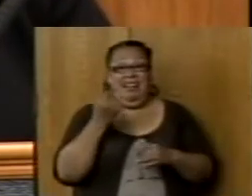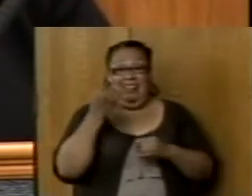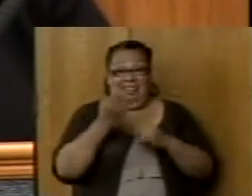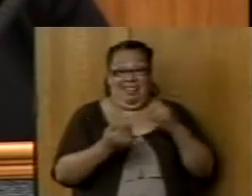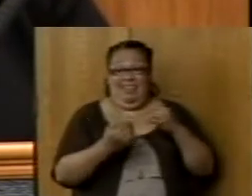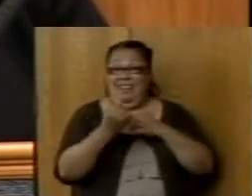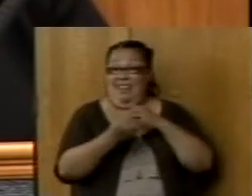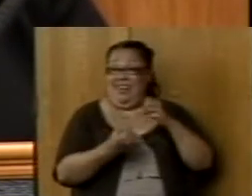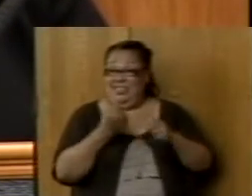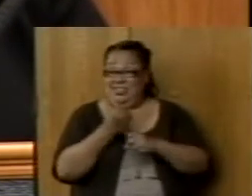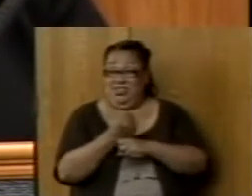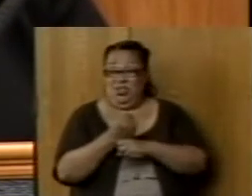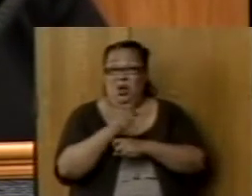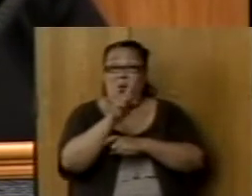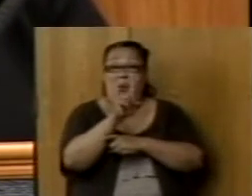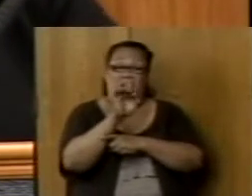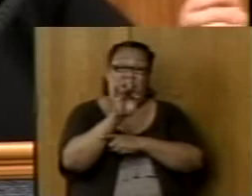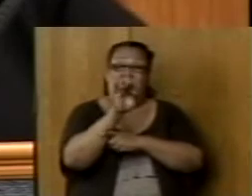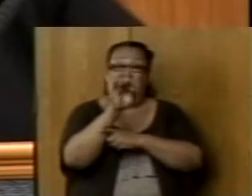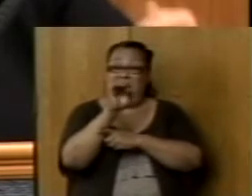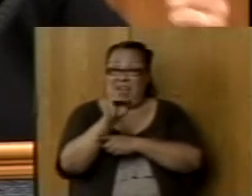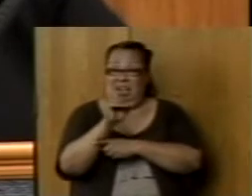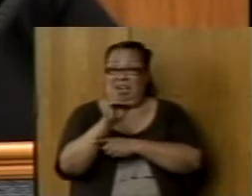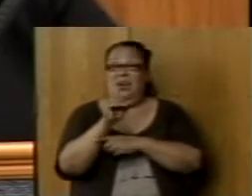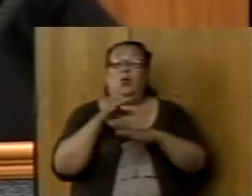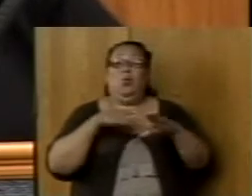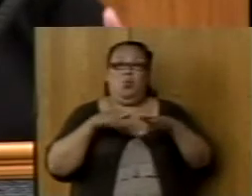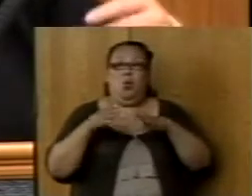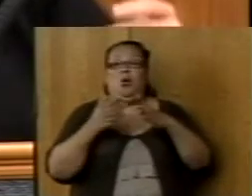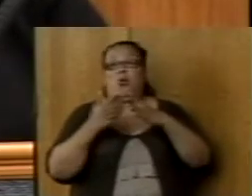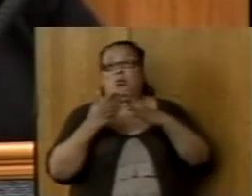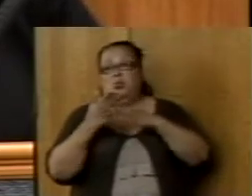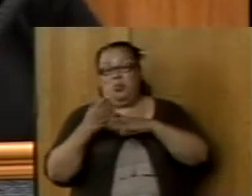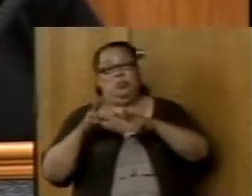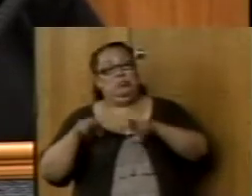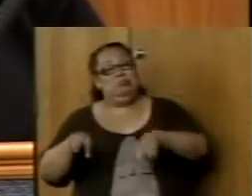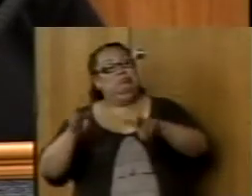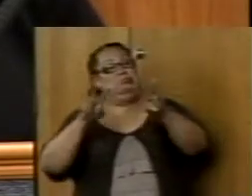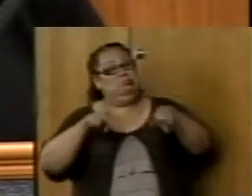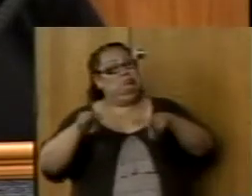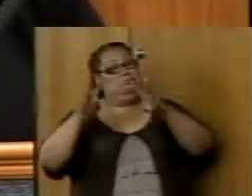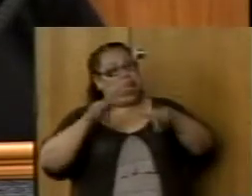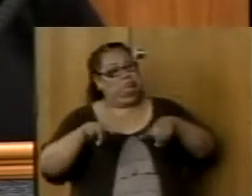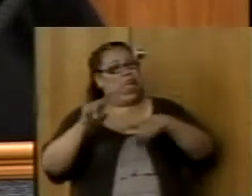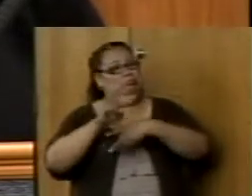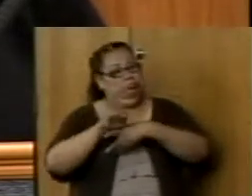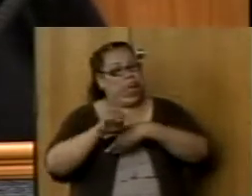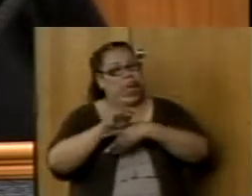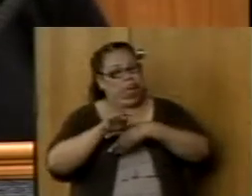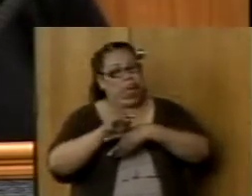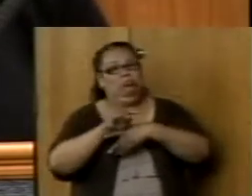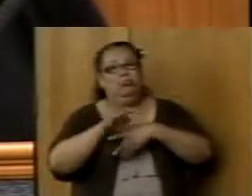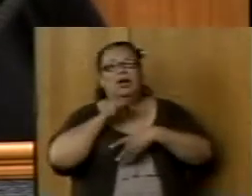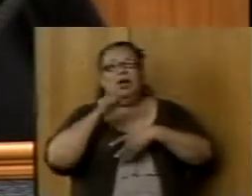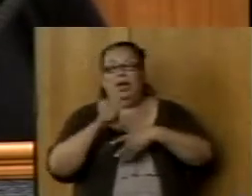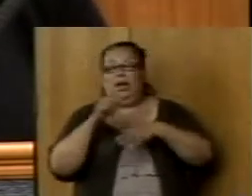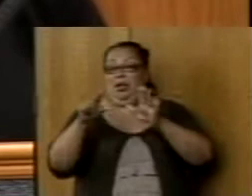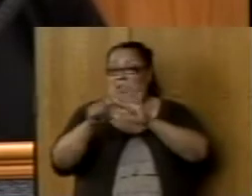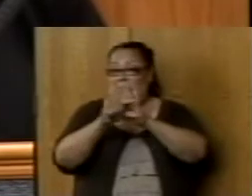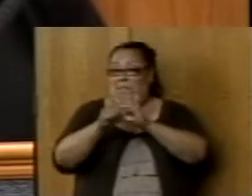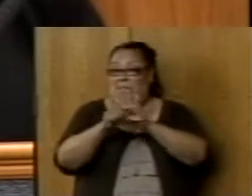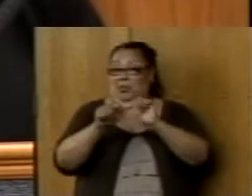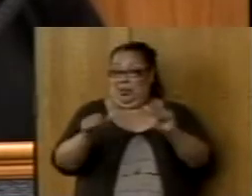We did a 180 in terms of what we're doing now with the walkthroughs and monitoring, making sure that we drill down even to the grade level